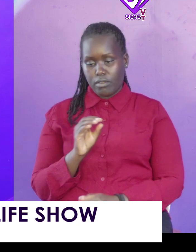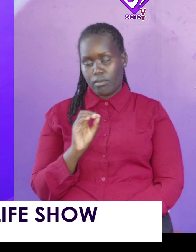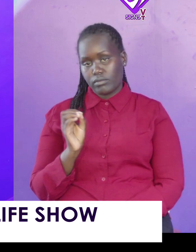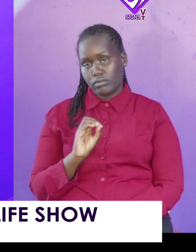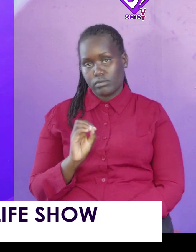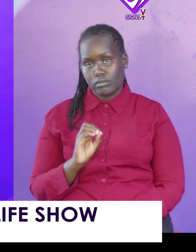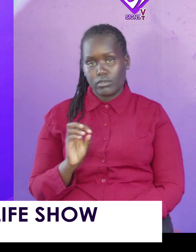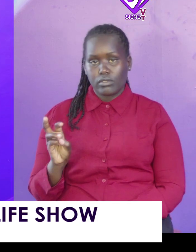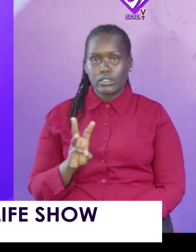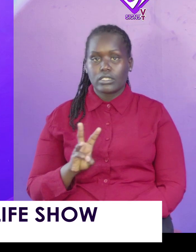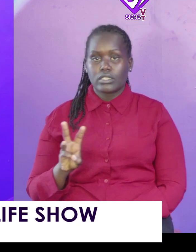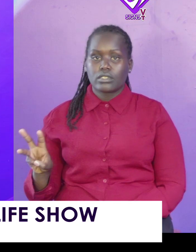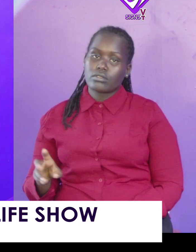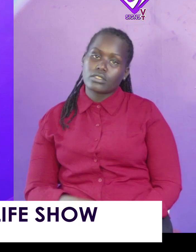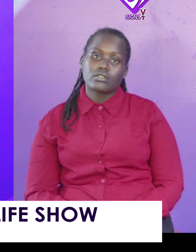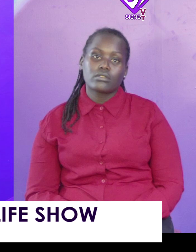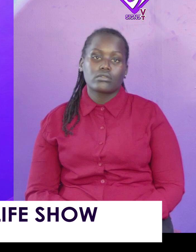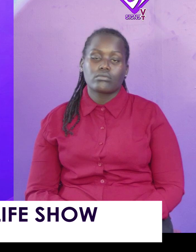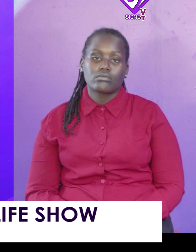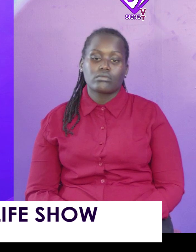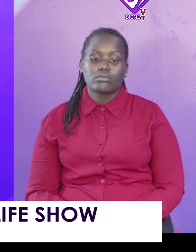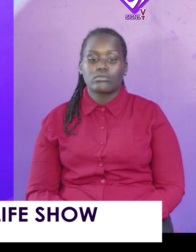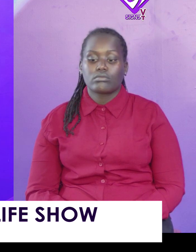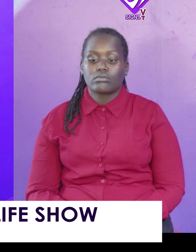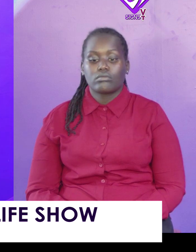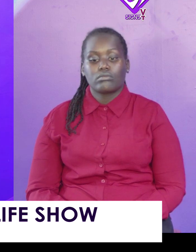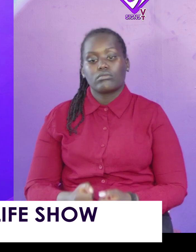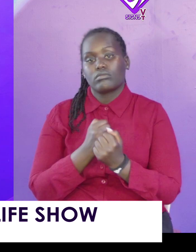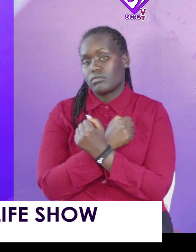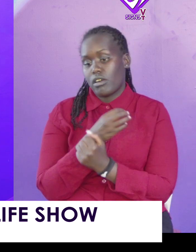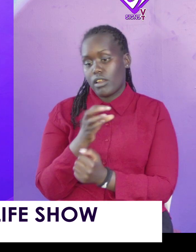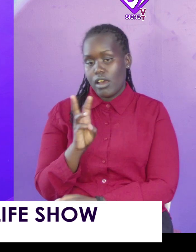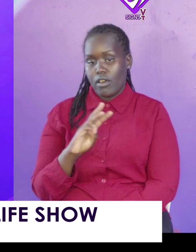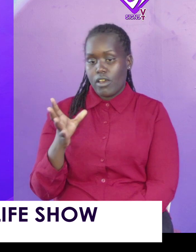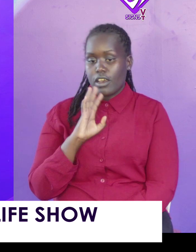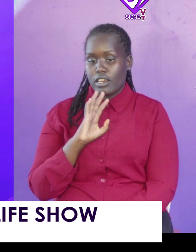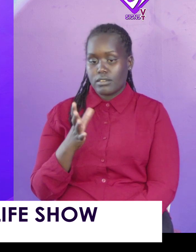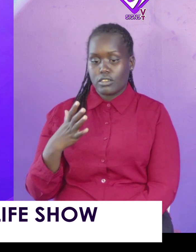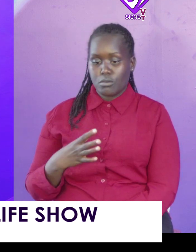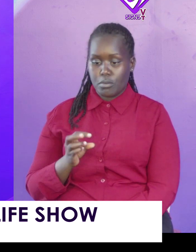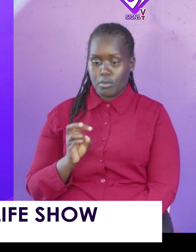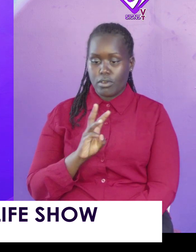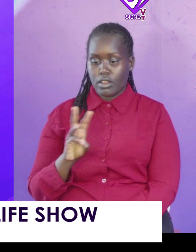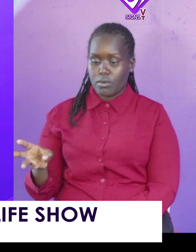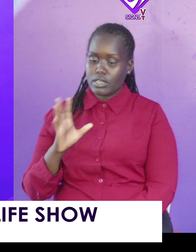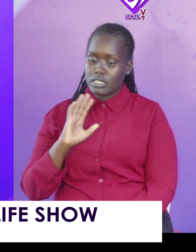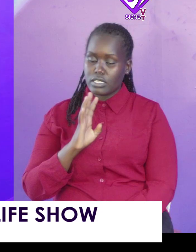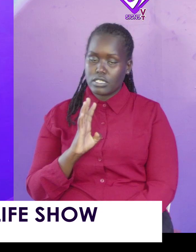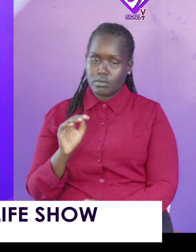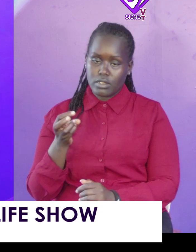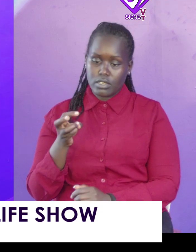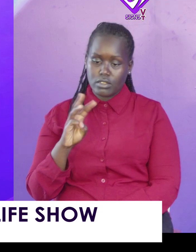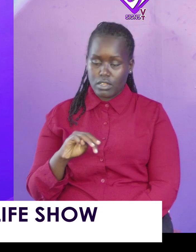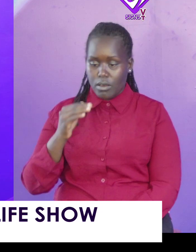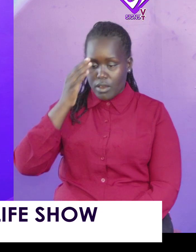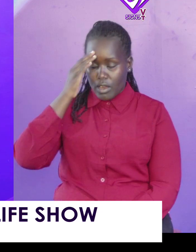the West. I love the West. I talk to people in the West. I talk to them. I know they listen to